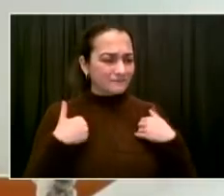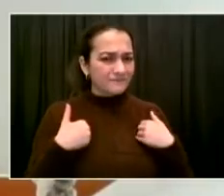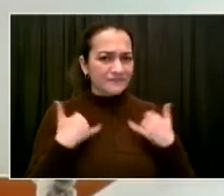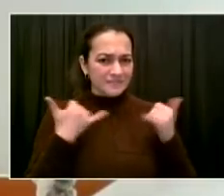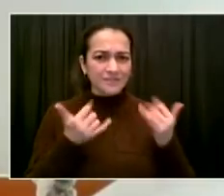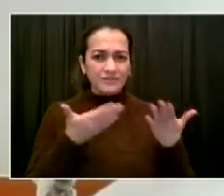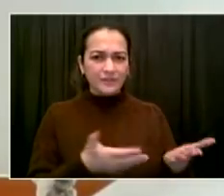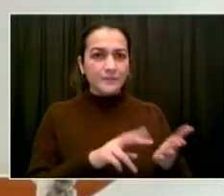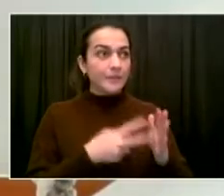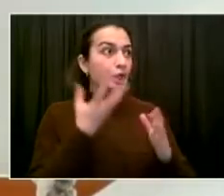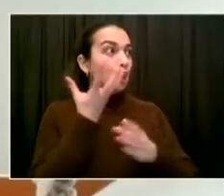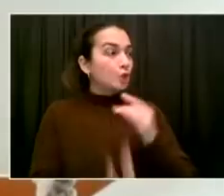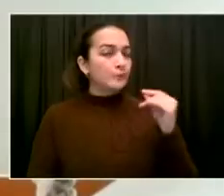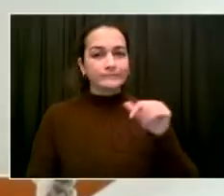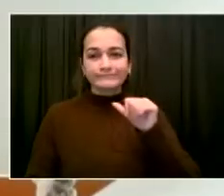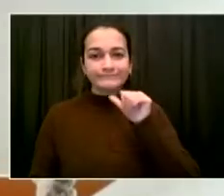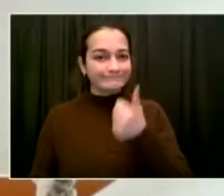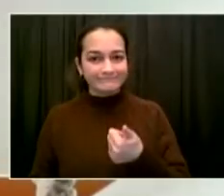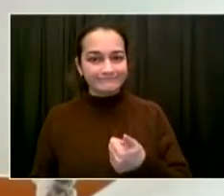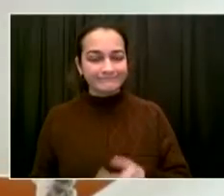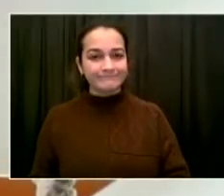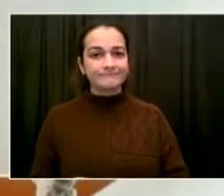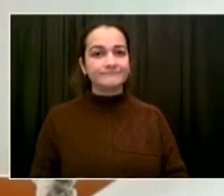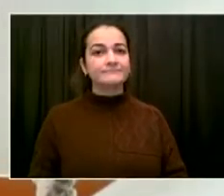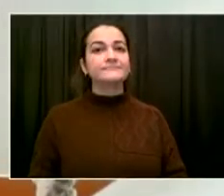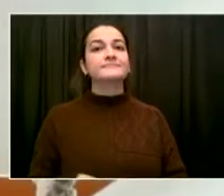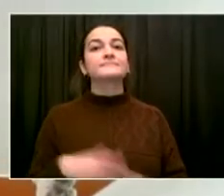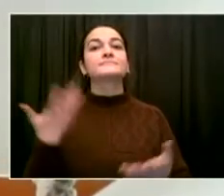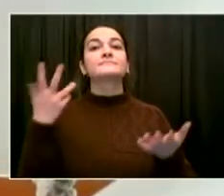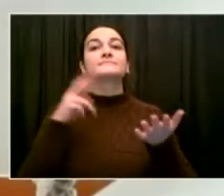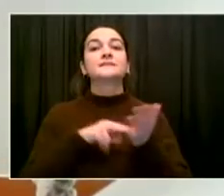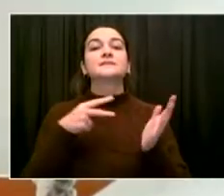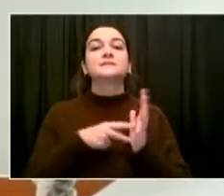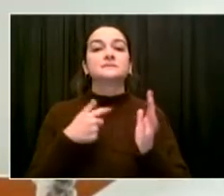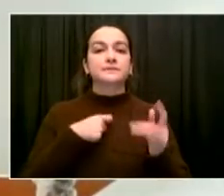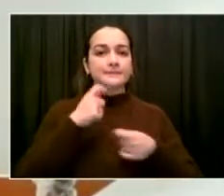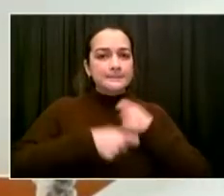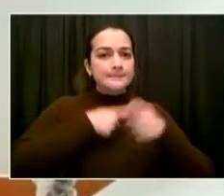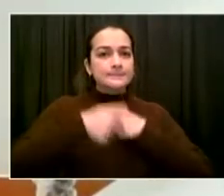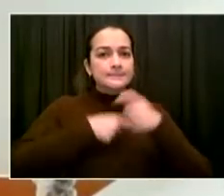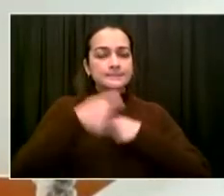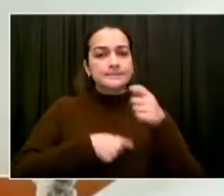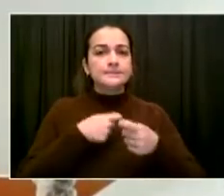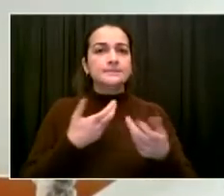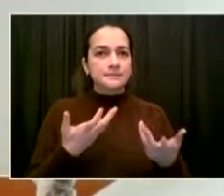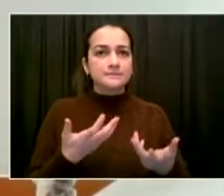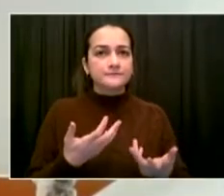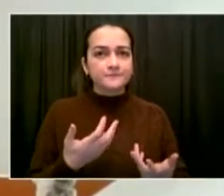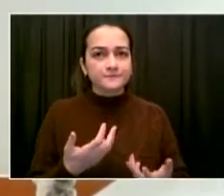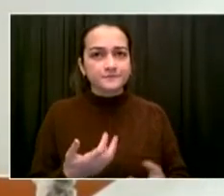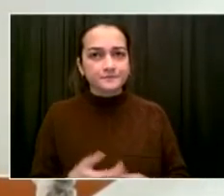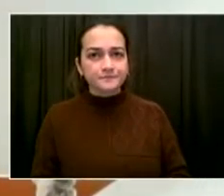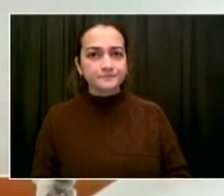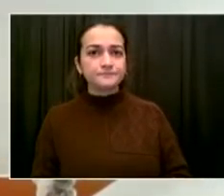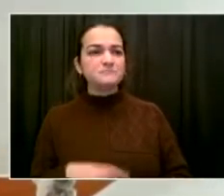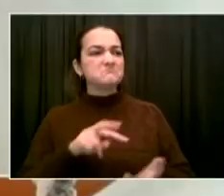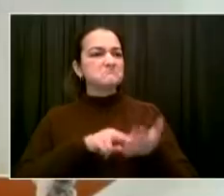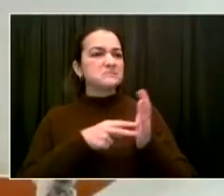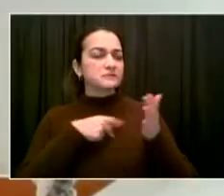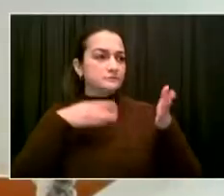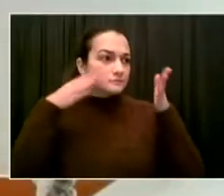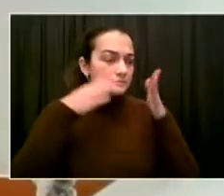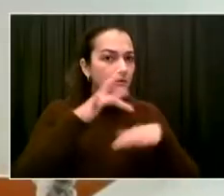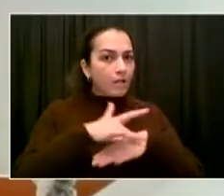you as a person in that community, you have uninterrupted testing access that's never changed. Some of the other sites, we shifted the location. So it's not a